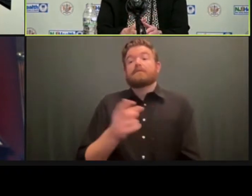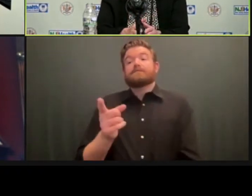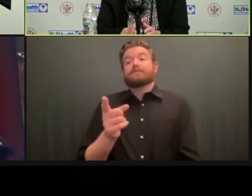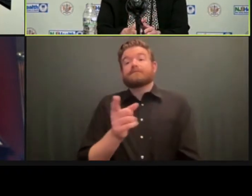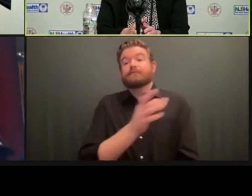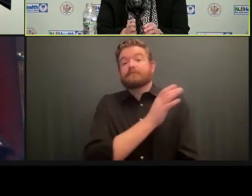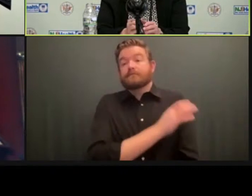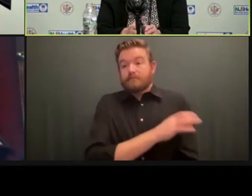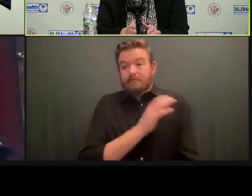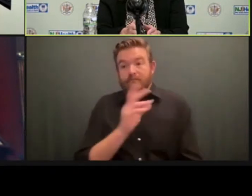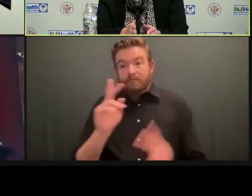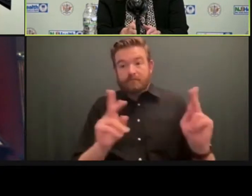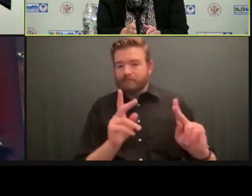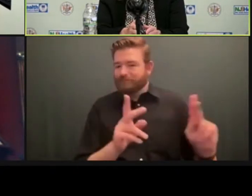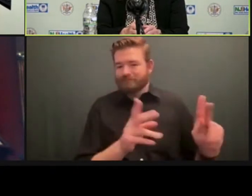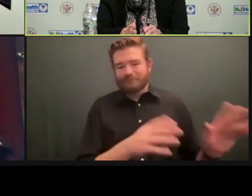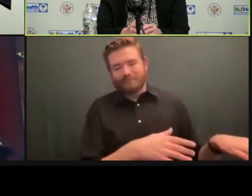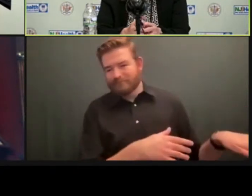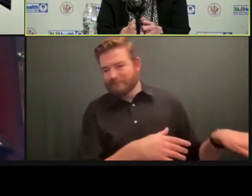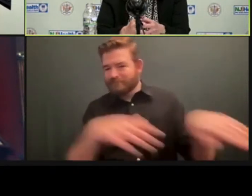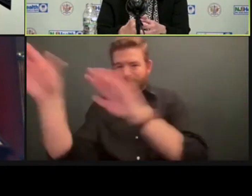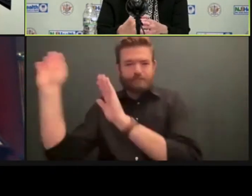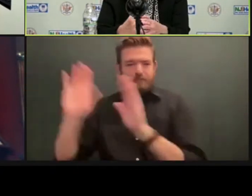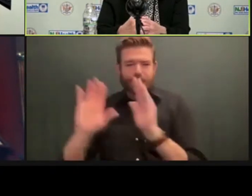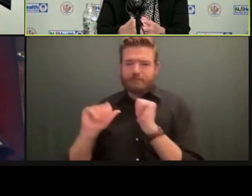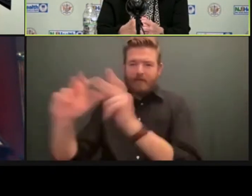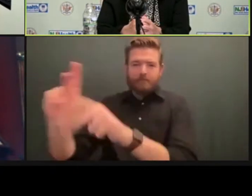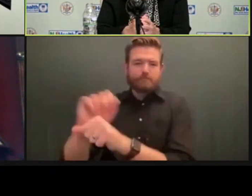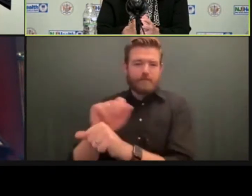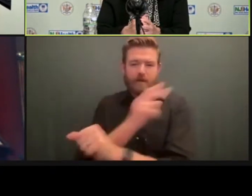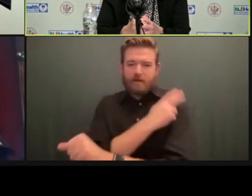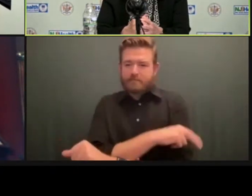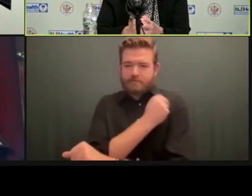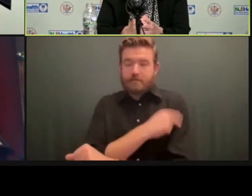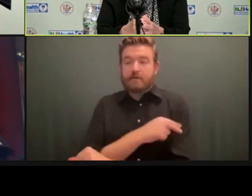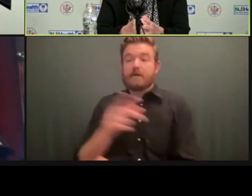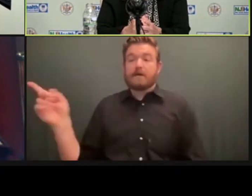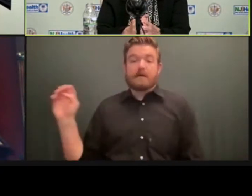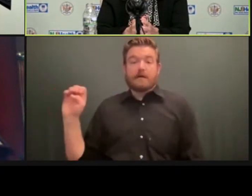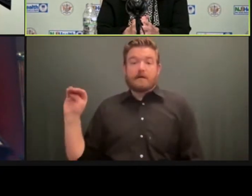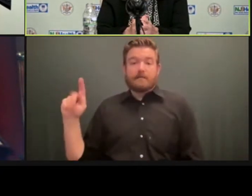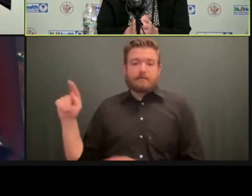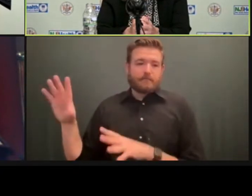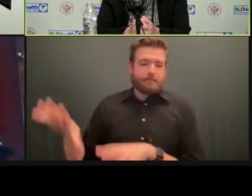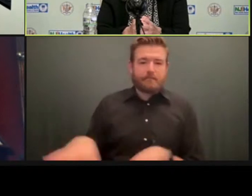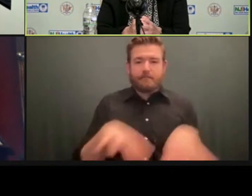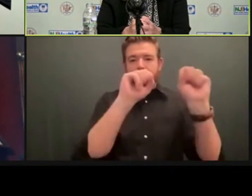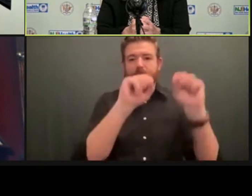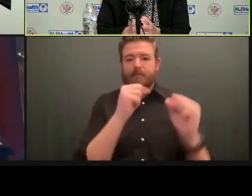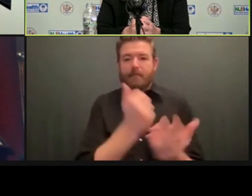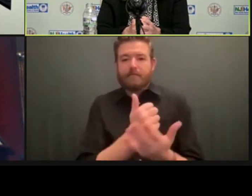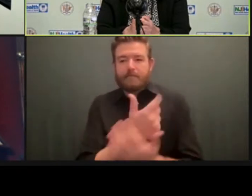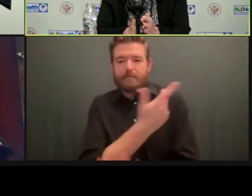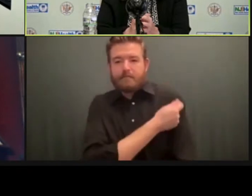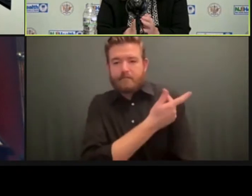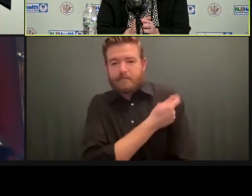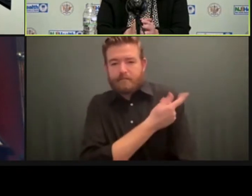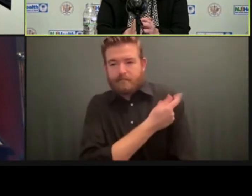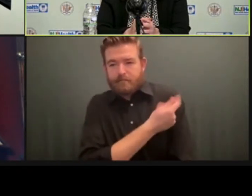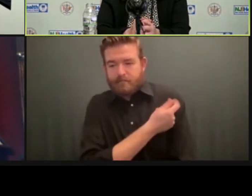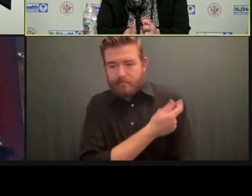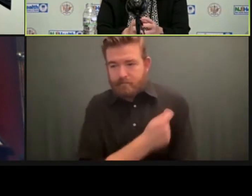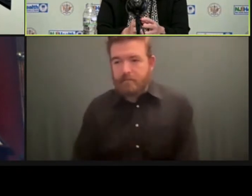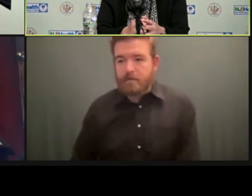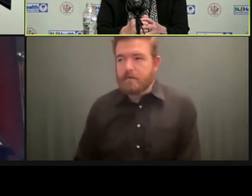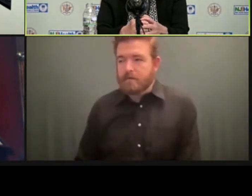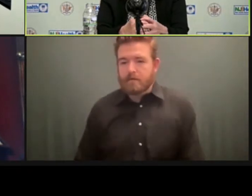into the hospitals and the long-term care facilities. So we're trying to cover all bases for what we